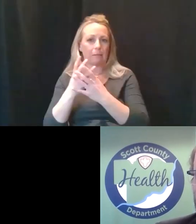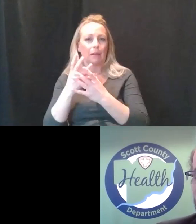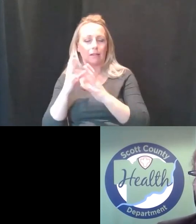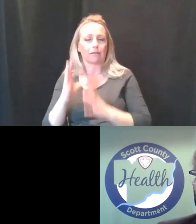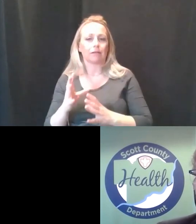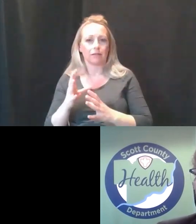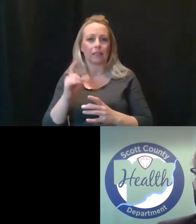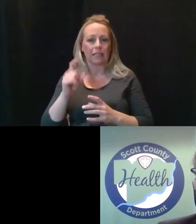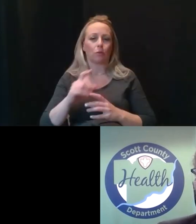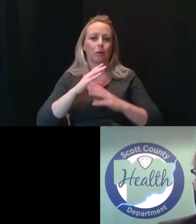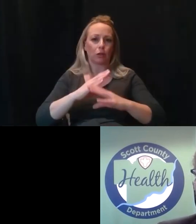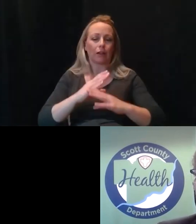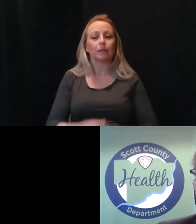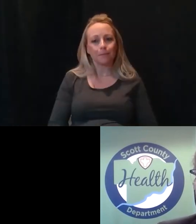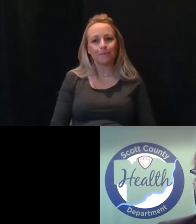they need to be protected.